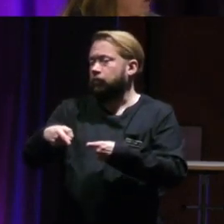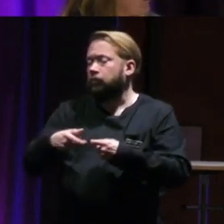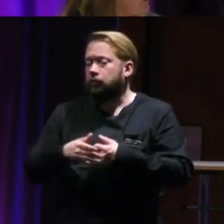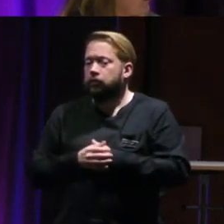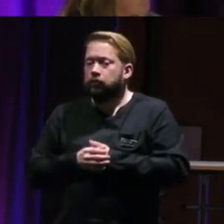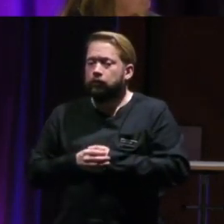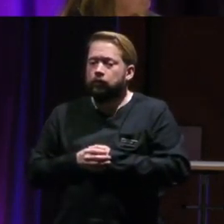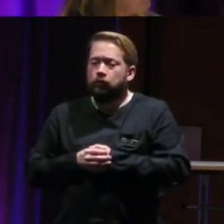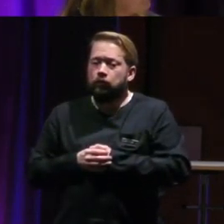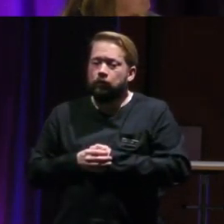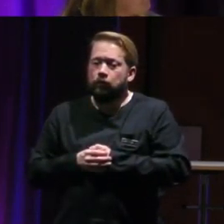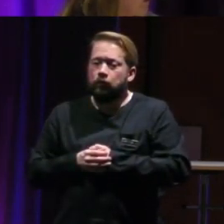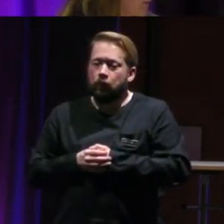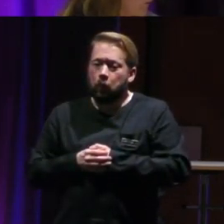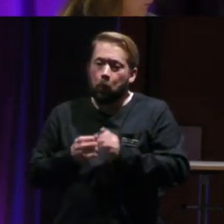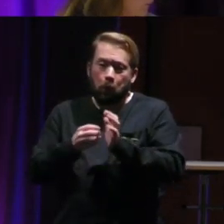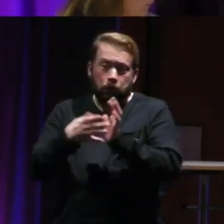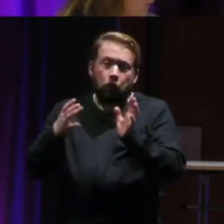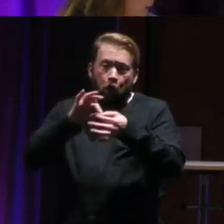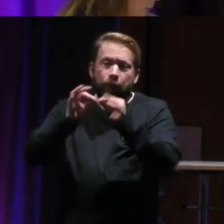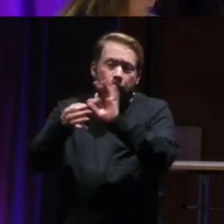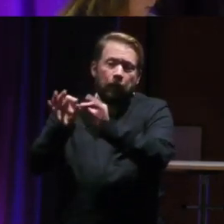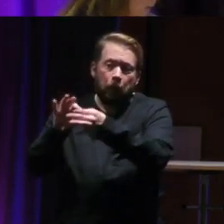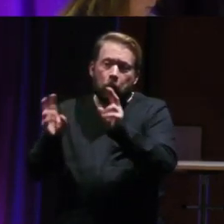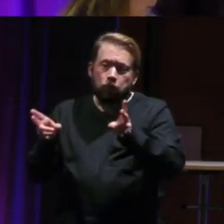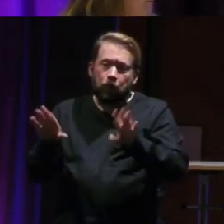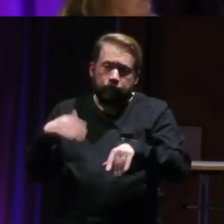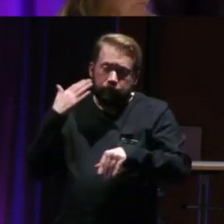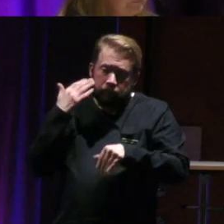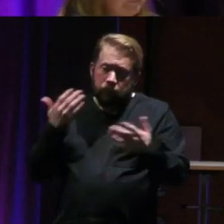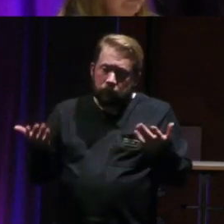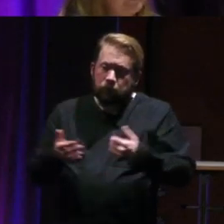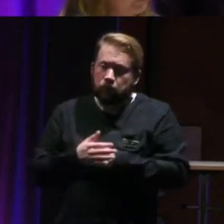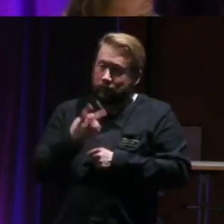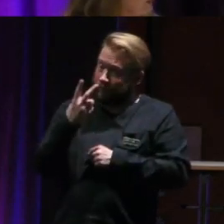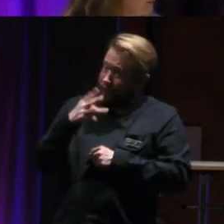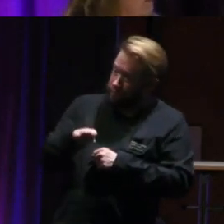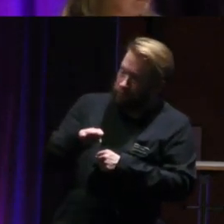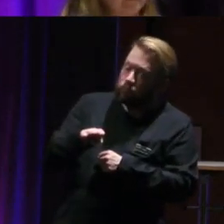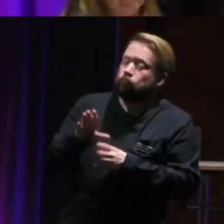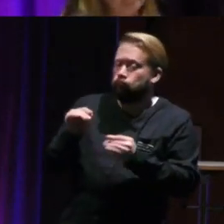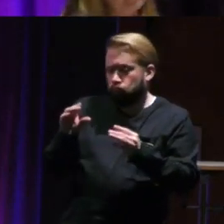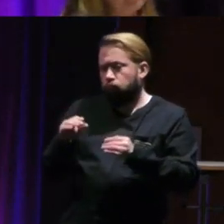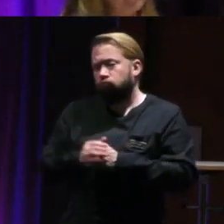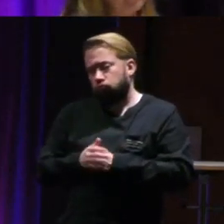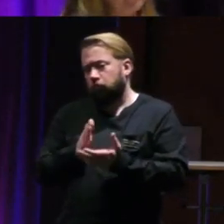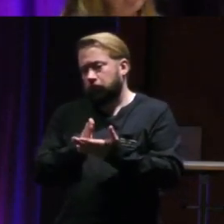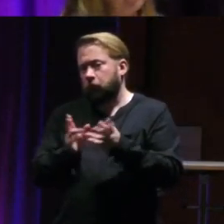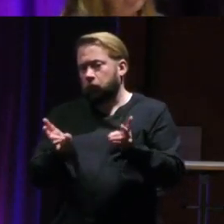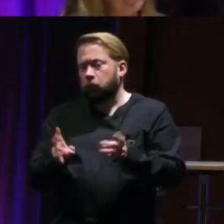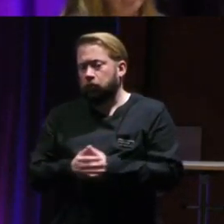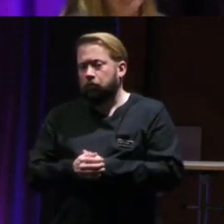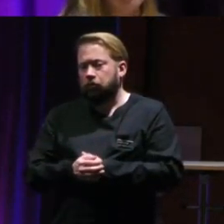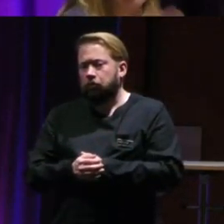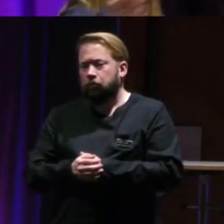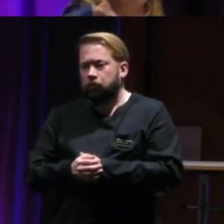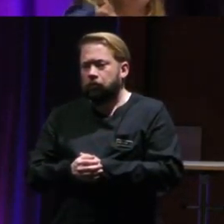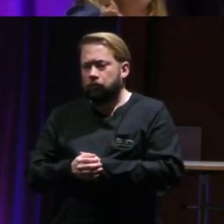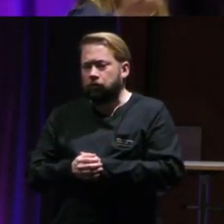The World Small Cup. Amount of people. Mm. The similar with the World Cup. That's what we're talking about, World Cup.